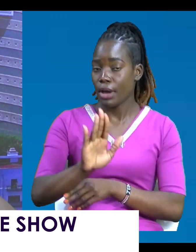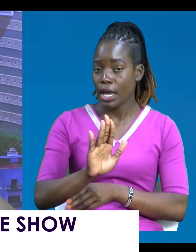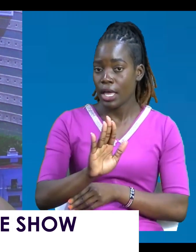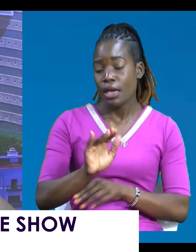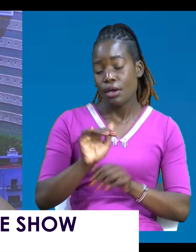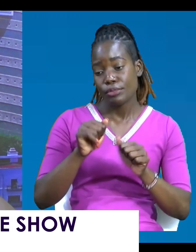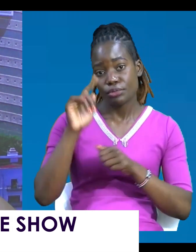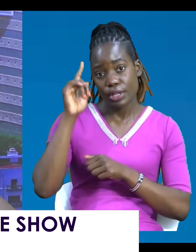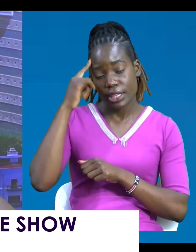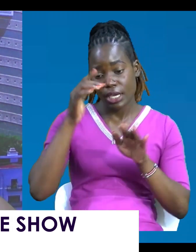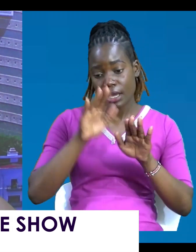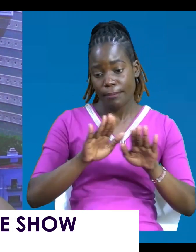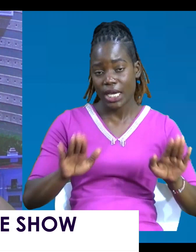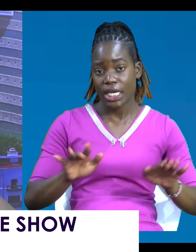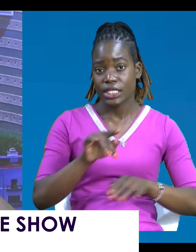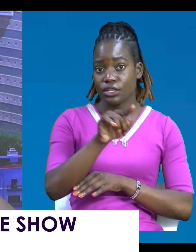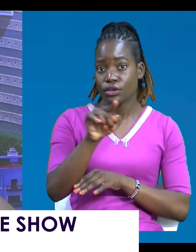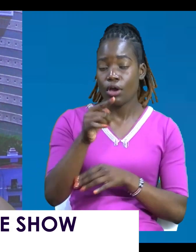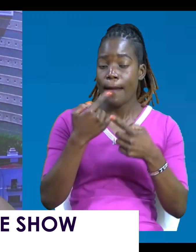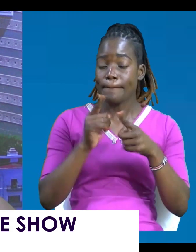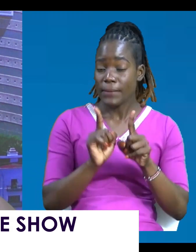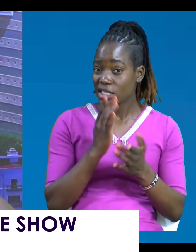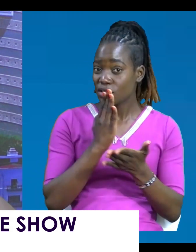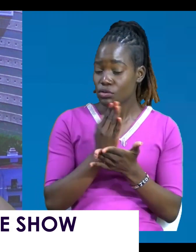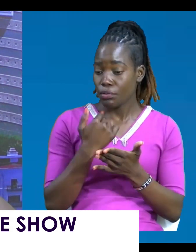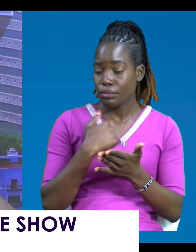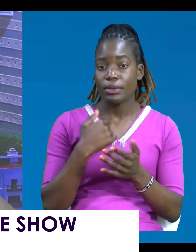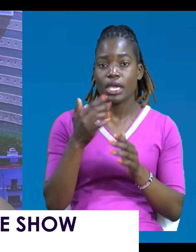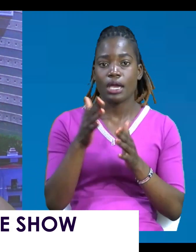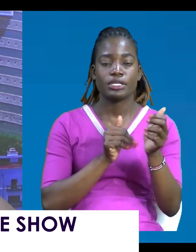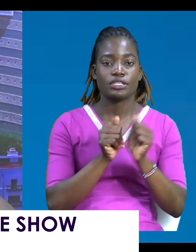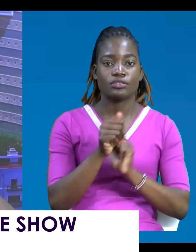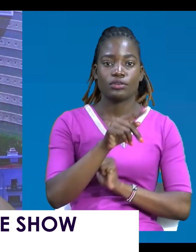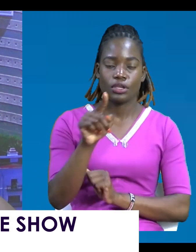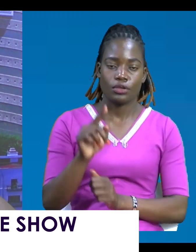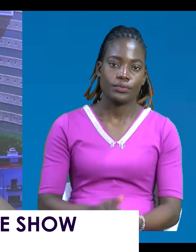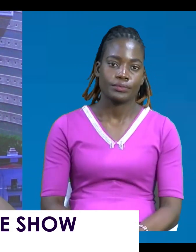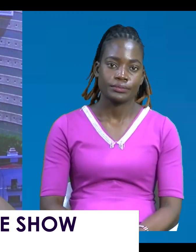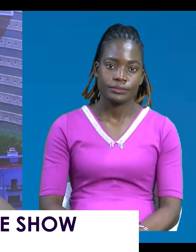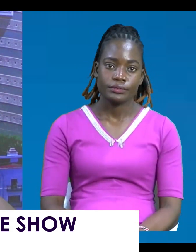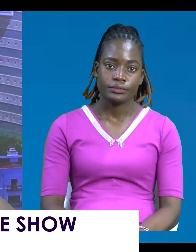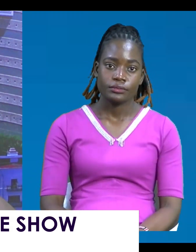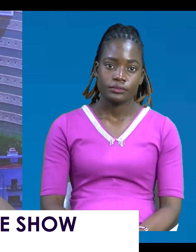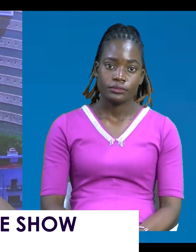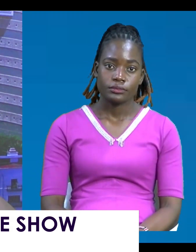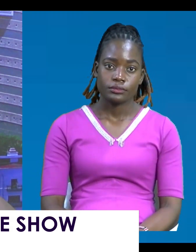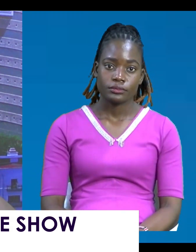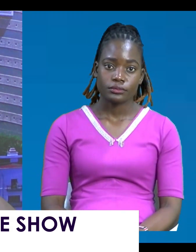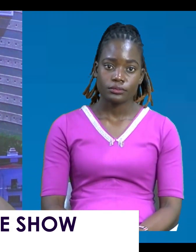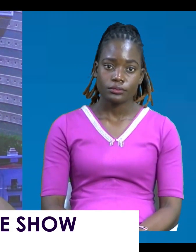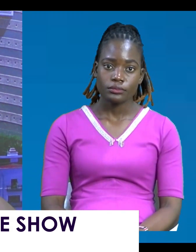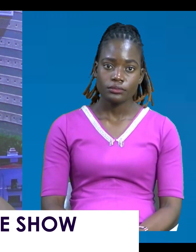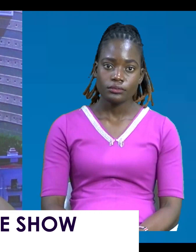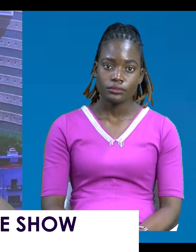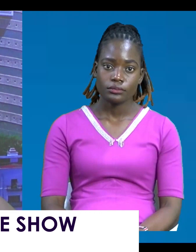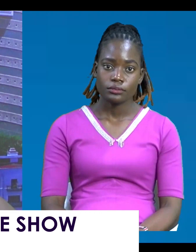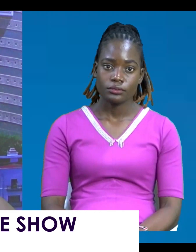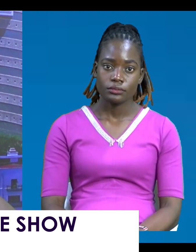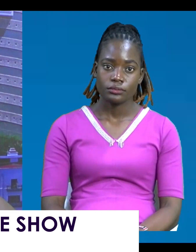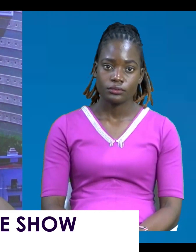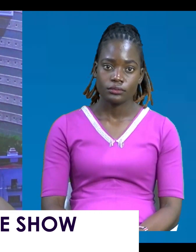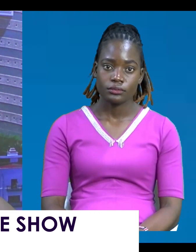may think I'm marketing you, but I'm destroying you. Believe you me. Believe you